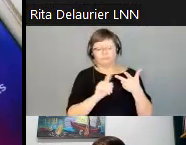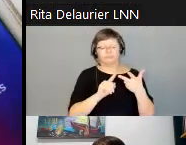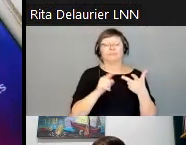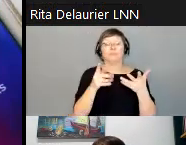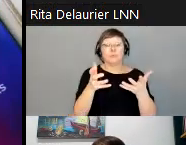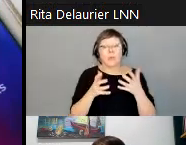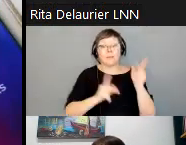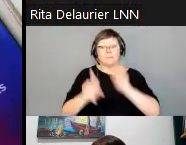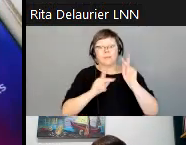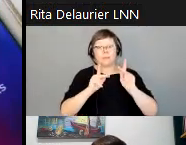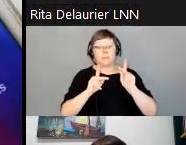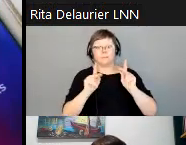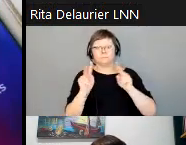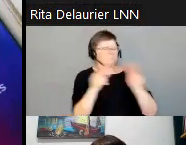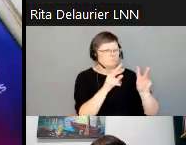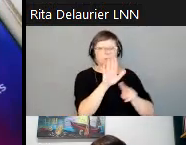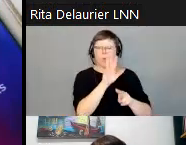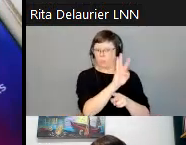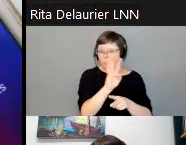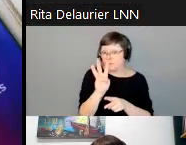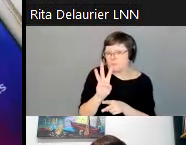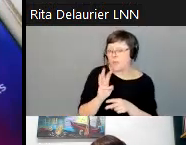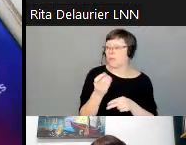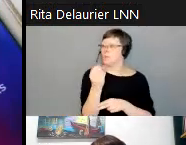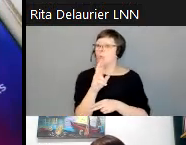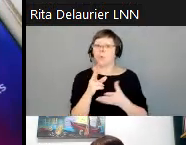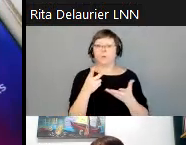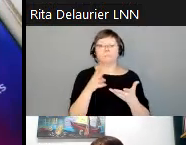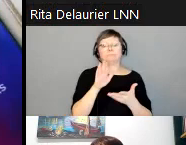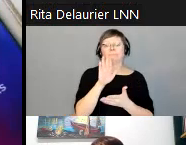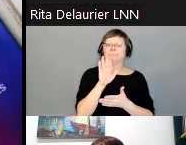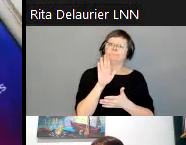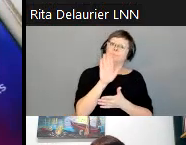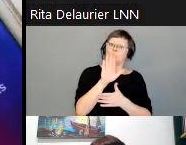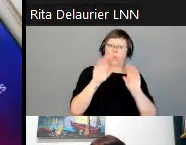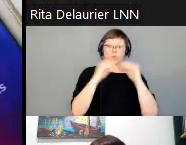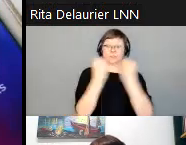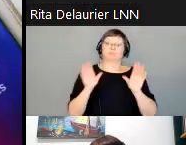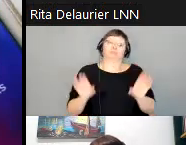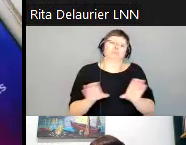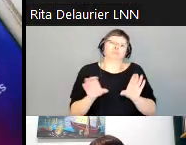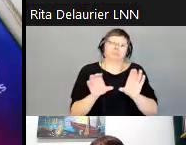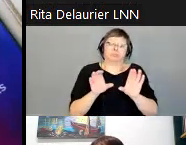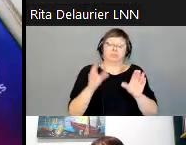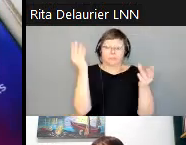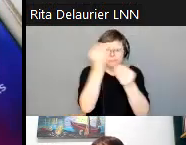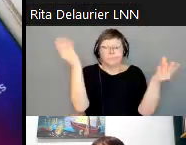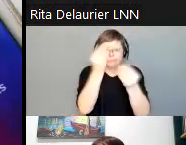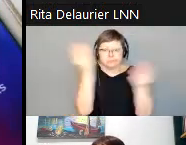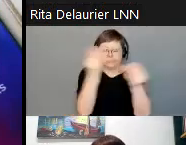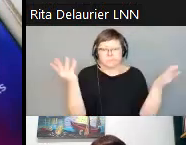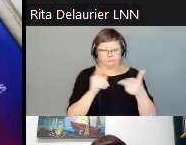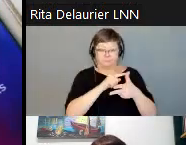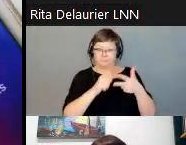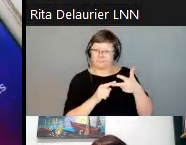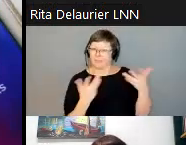website or increase awareness about what you do in your organization? All of these are important things to think about before